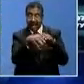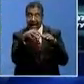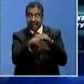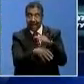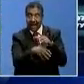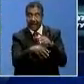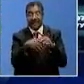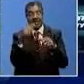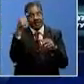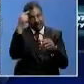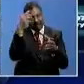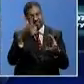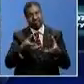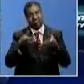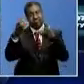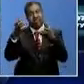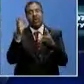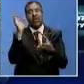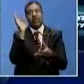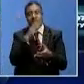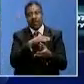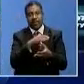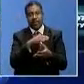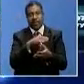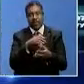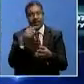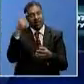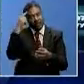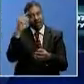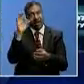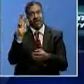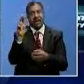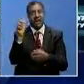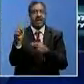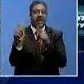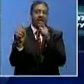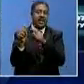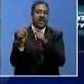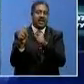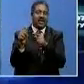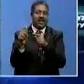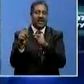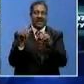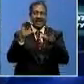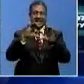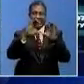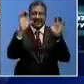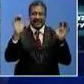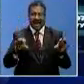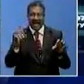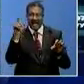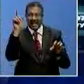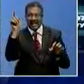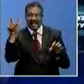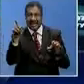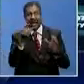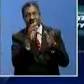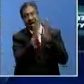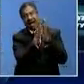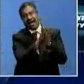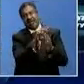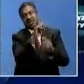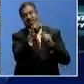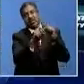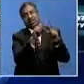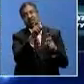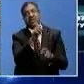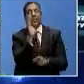Agency, FRA. The Minister of Agriculture was responding to a question by Chinsali Member of Parliament, Kalaliwe Mokosa, doing a question